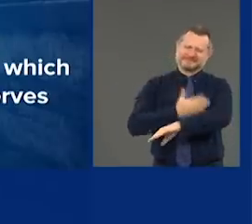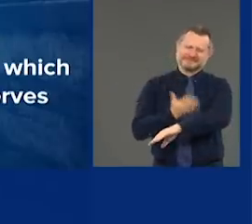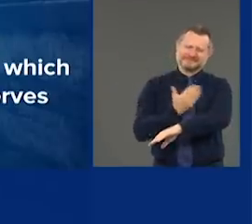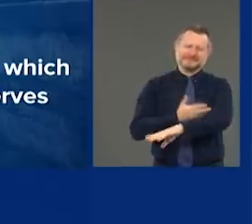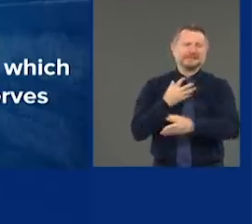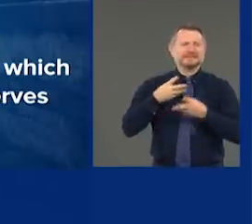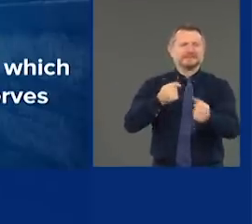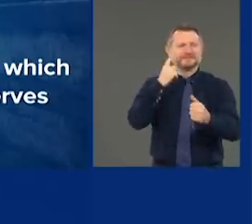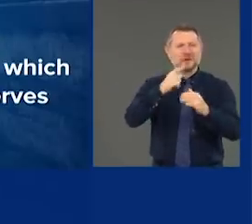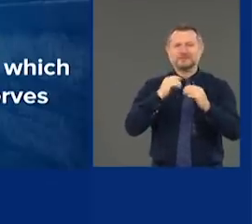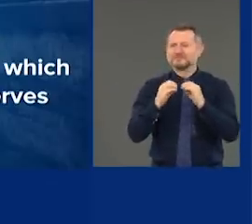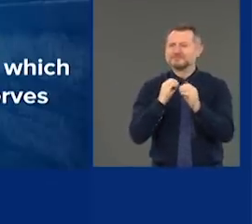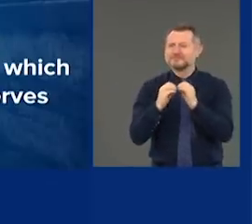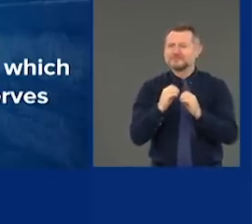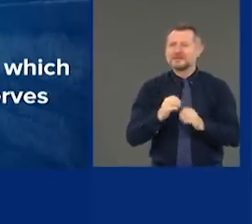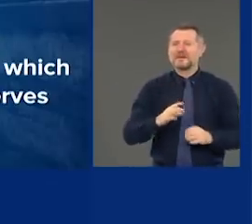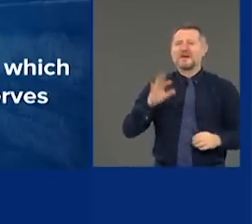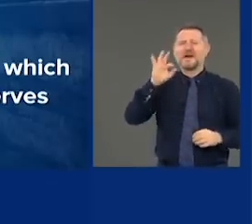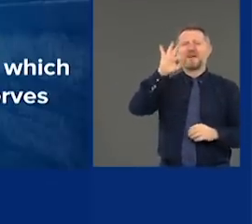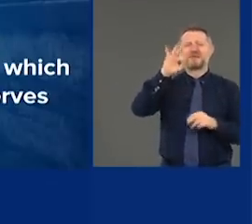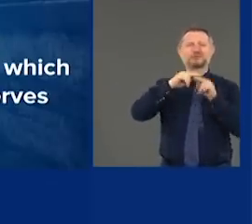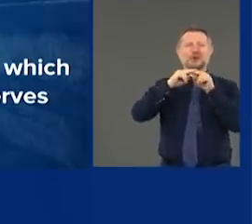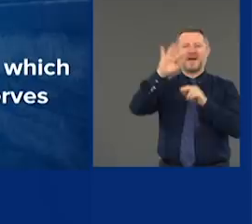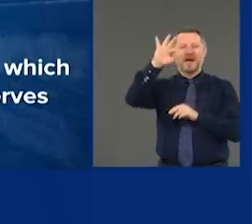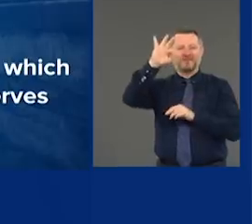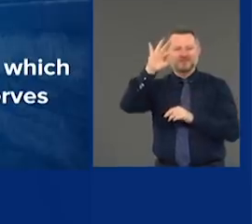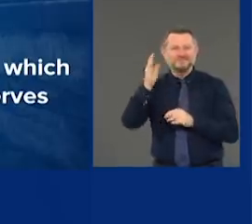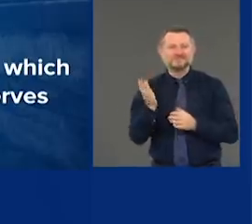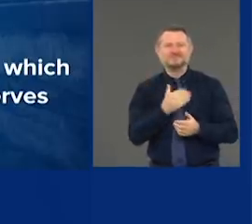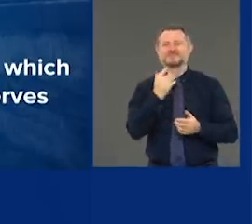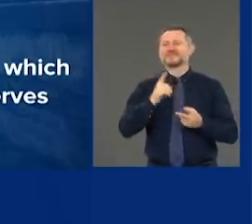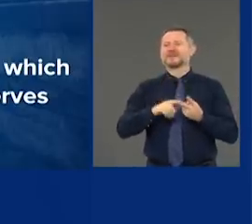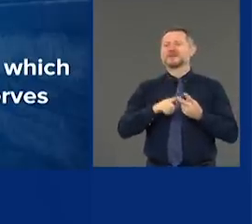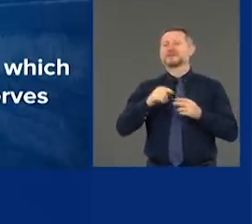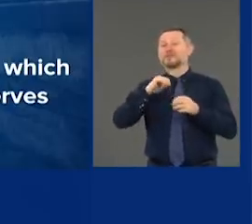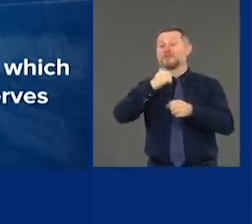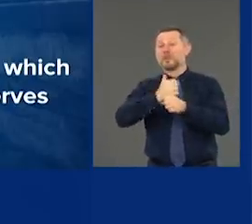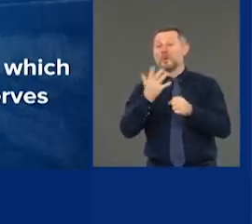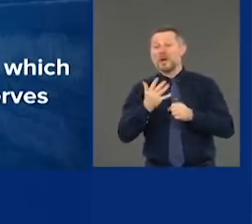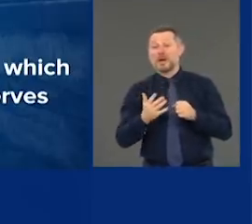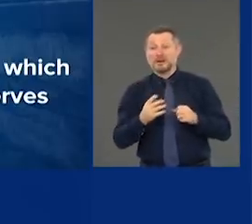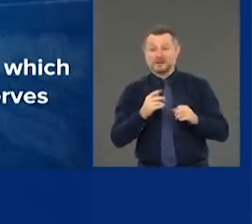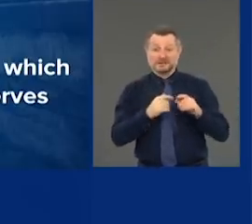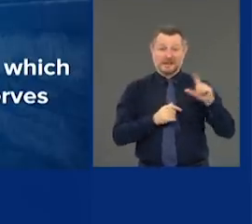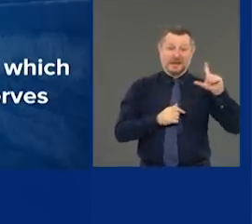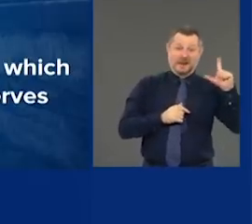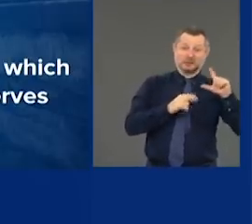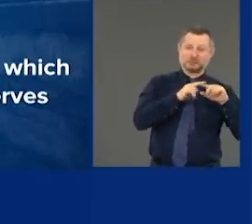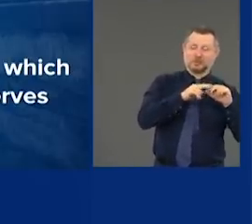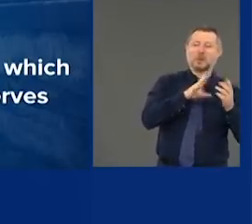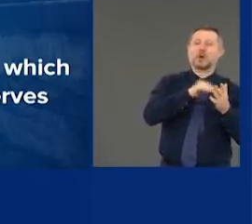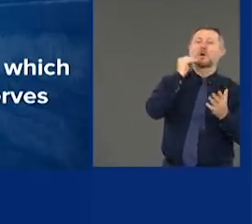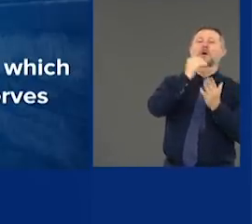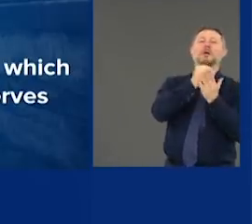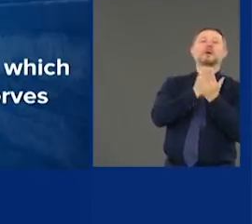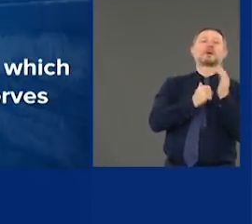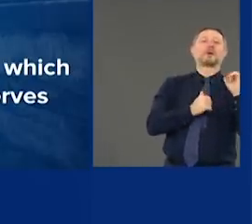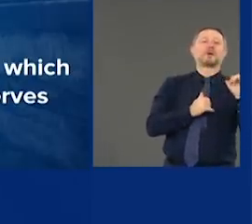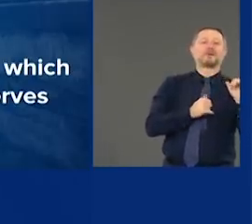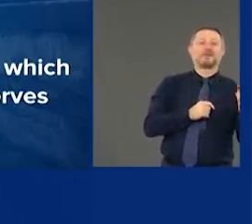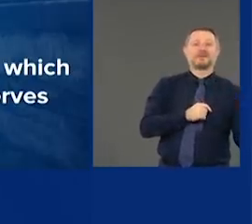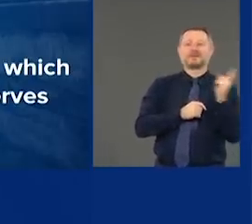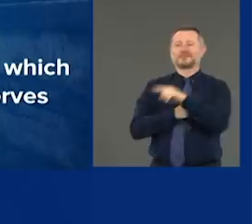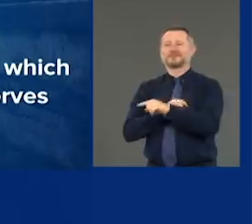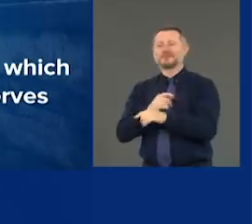rehabilitating the F train, using the lessons they learned in the L train, where I want to applaud Jano Lieber and his